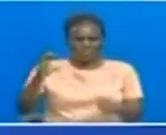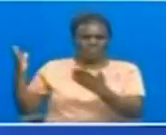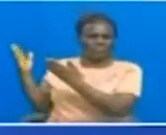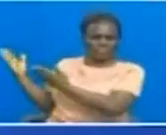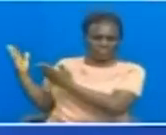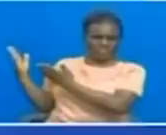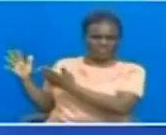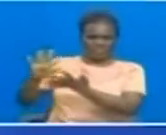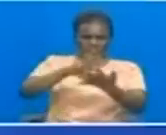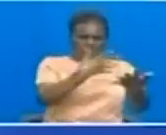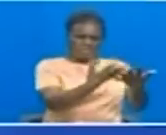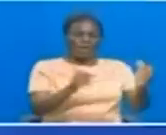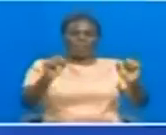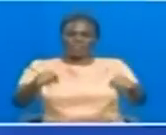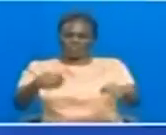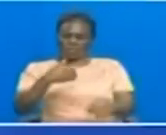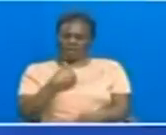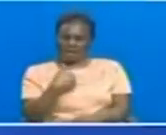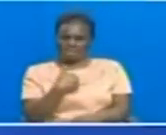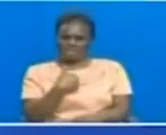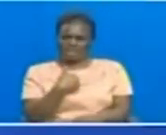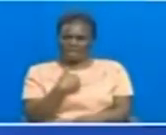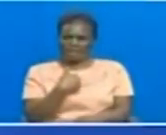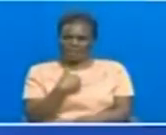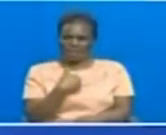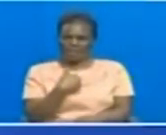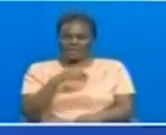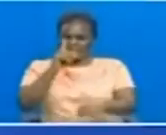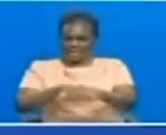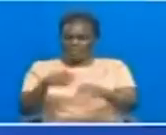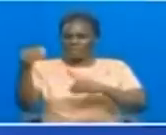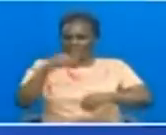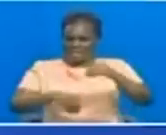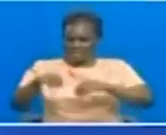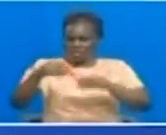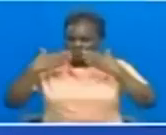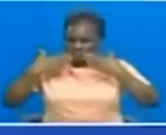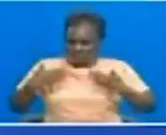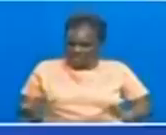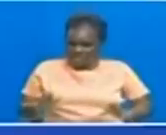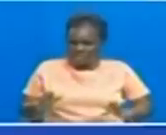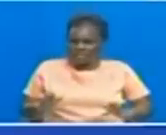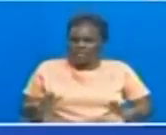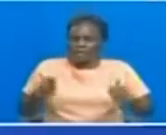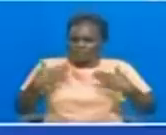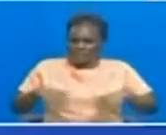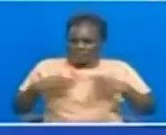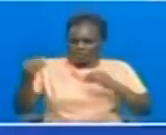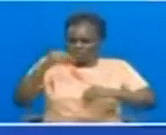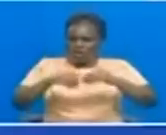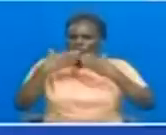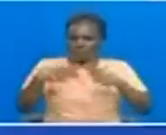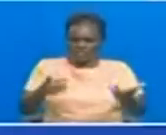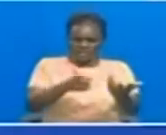kind of tabulation that you would have exactly. essentially have when an election, you know, is over and people have already voted exactly. and now the counting